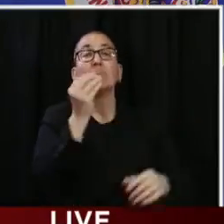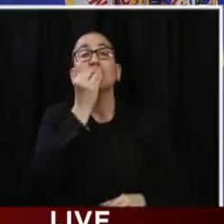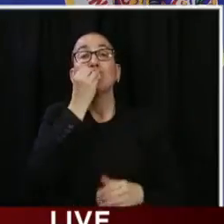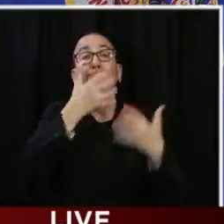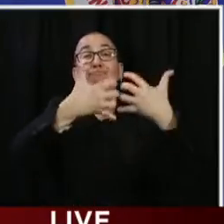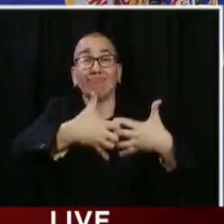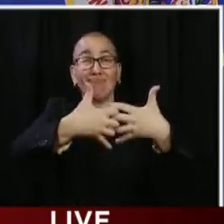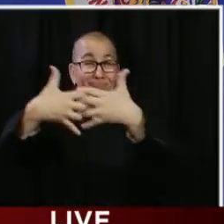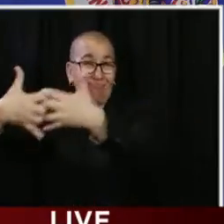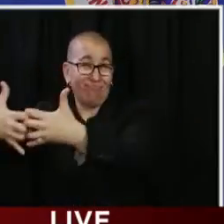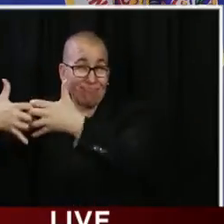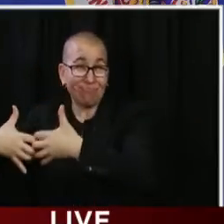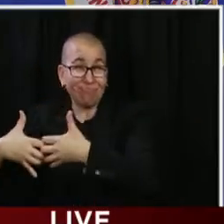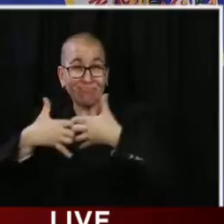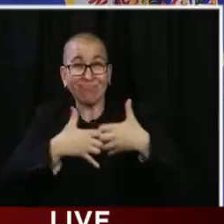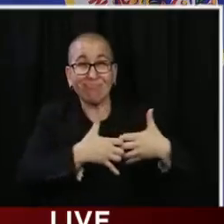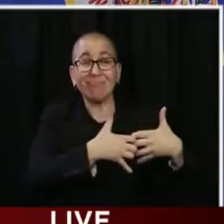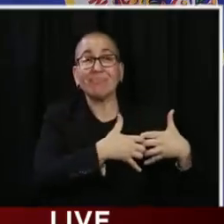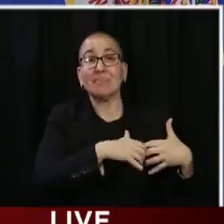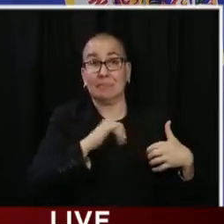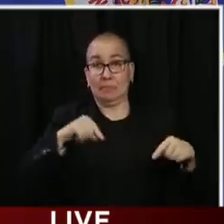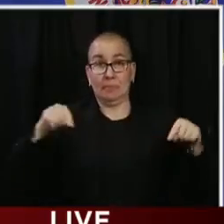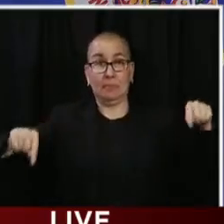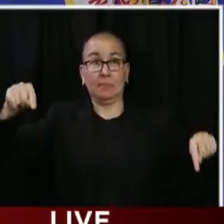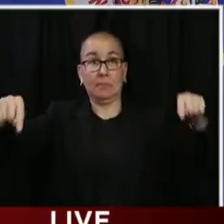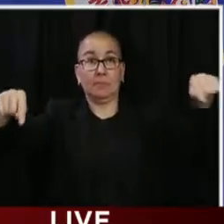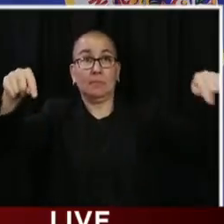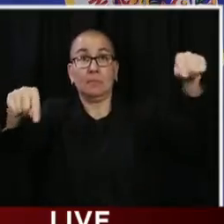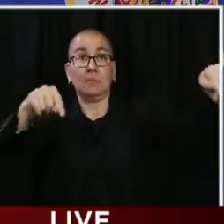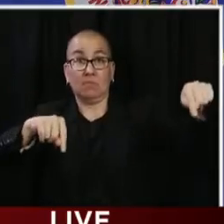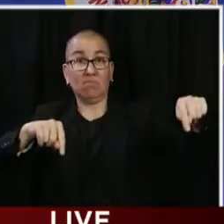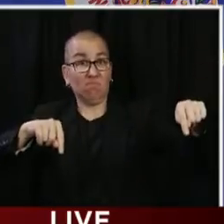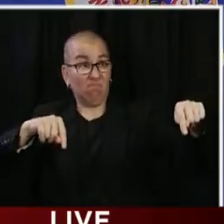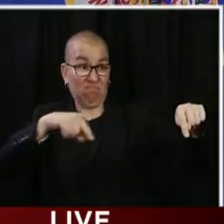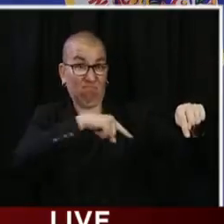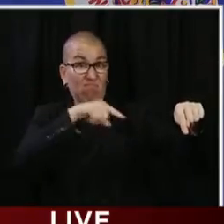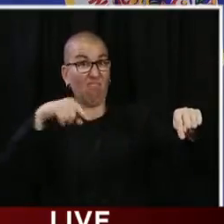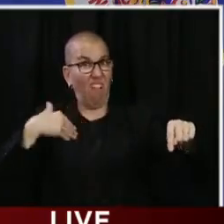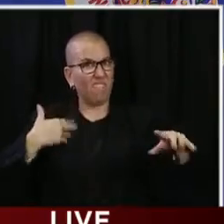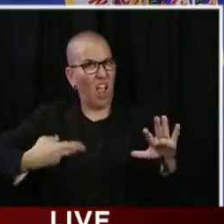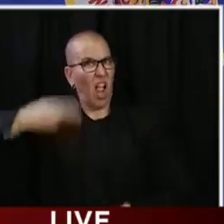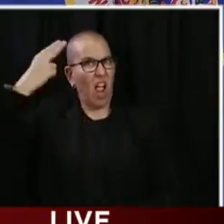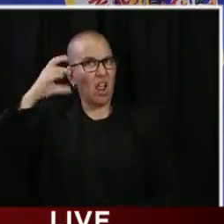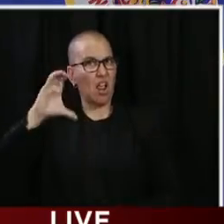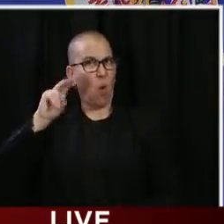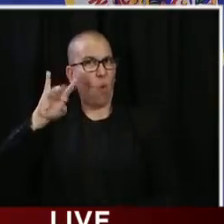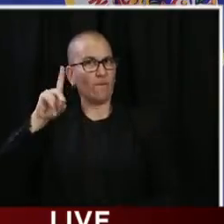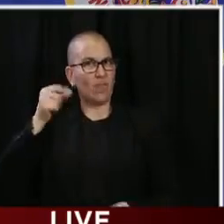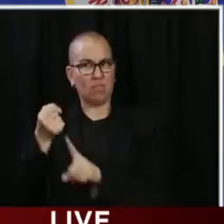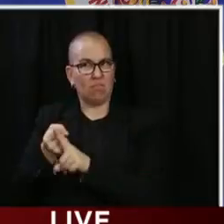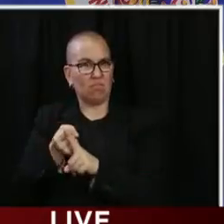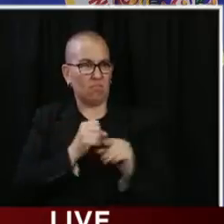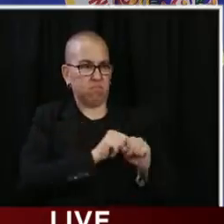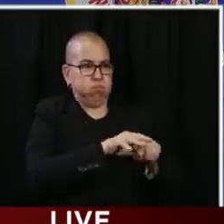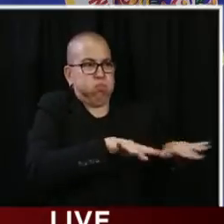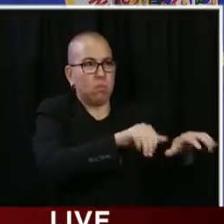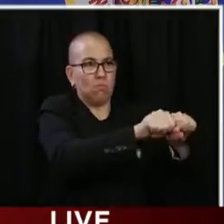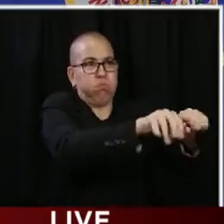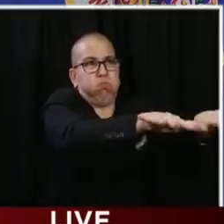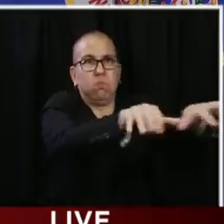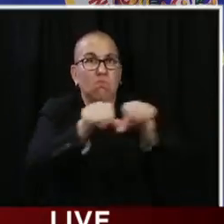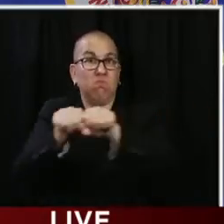on a per population basis, some of our counties do rank right up there in terms of the national totals of rate of growth, which is another one of